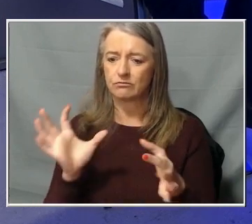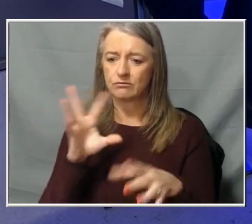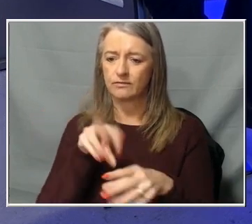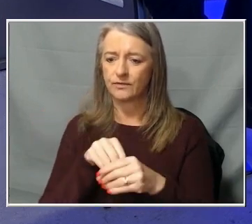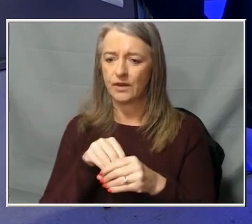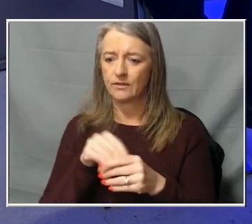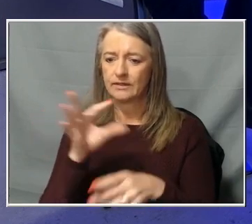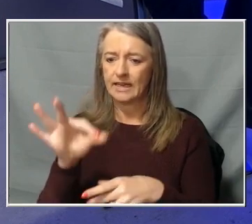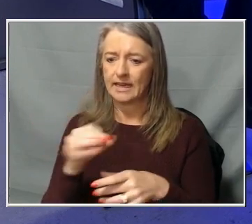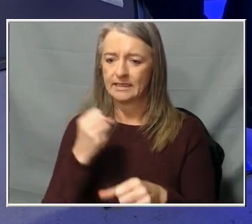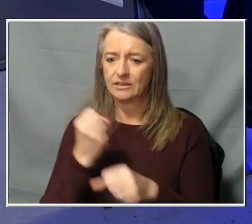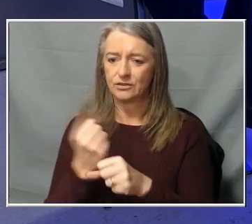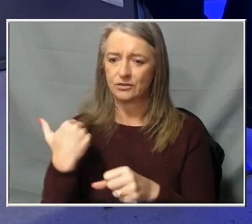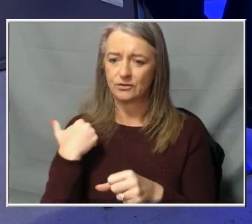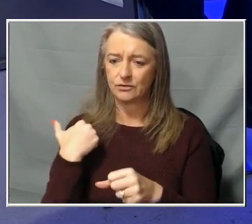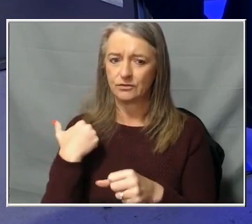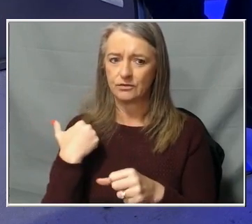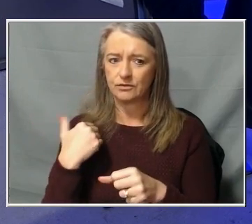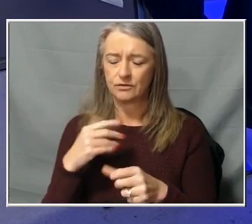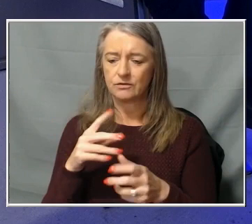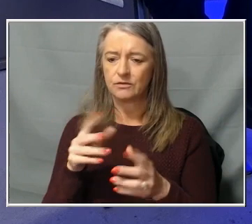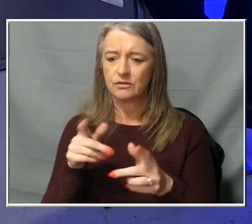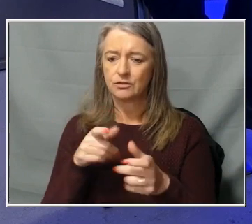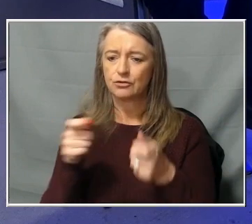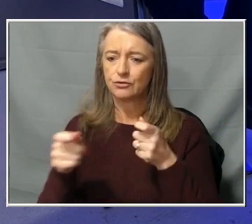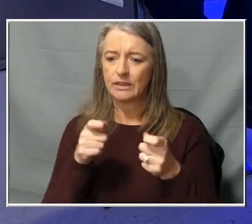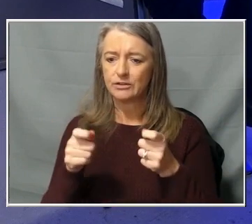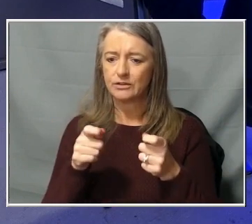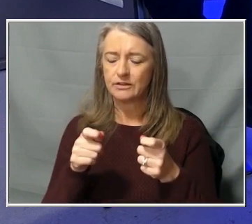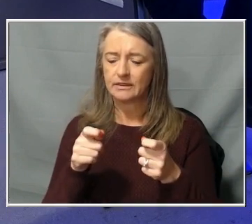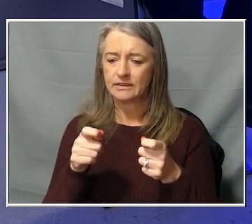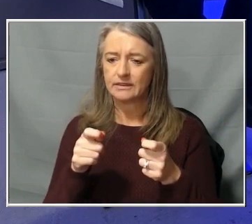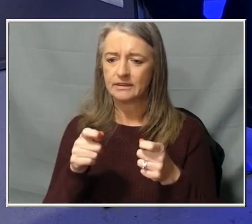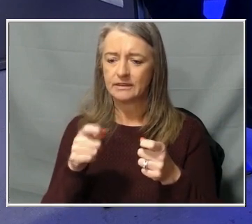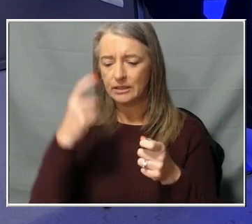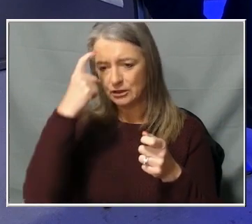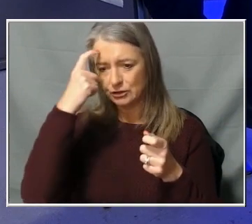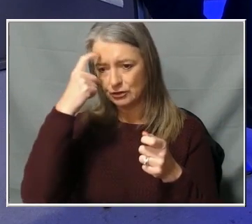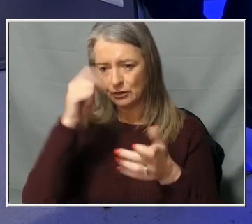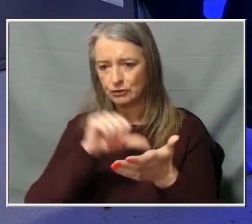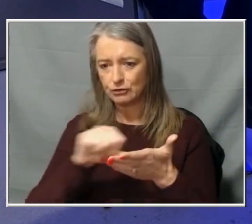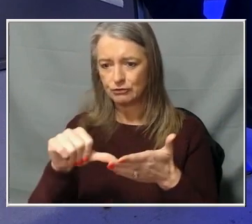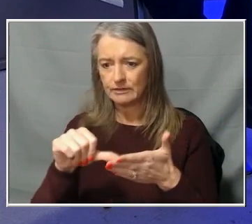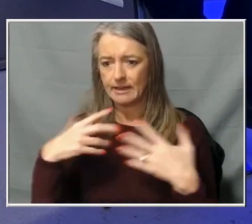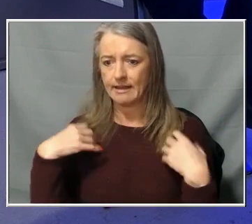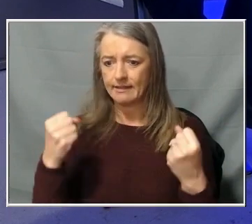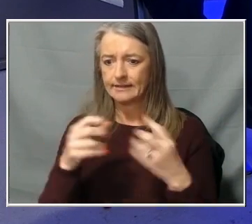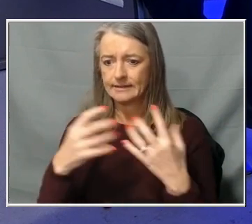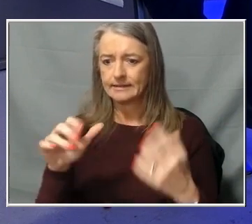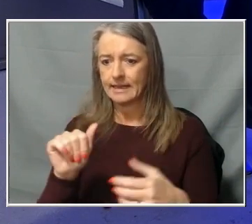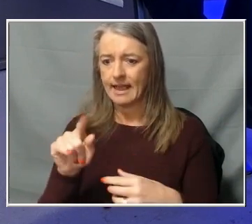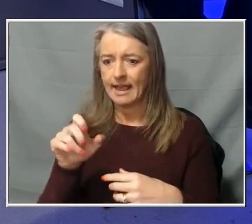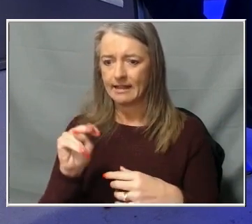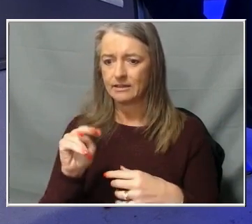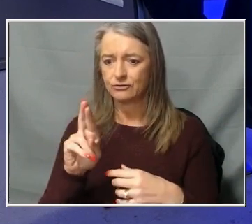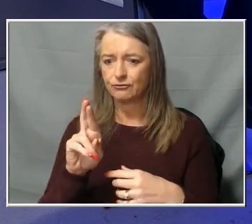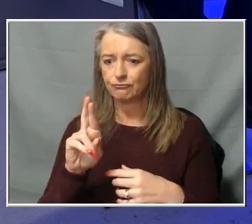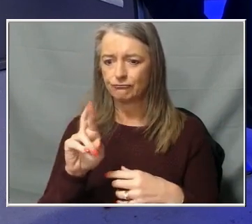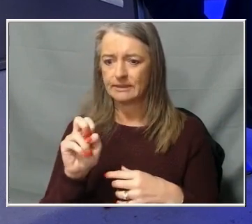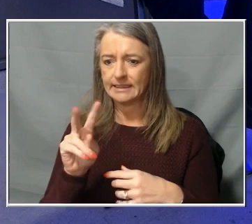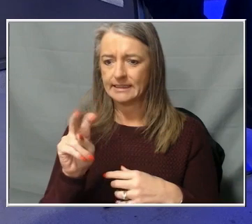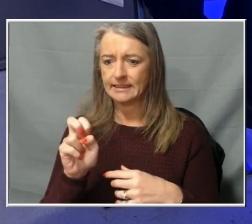ago. Dr. Koji Ebersol is the Director of Endovascular Neurosurgery here at the University of Kansas Health System, and Dr. Alan Reeves is the Director